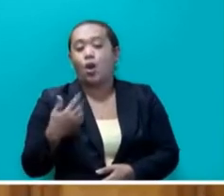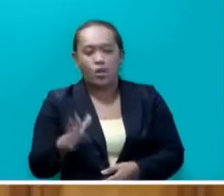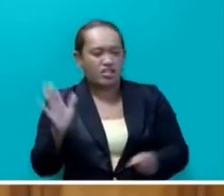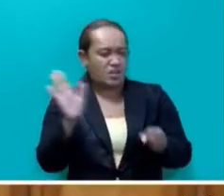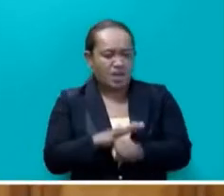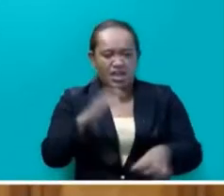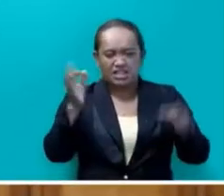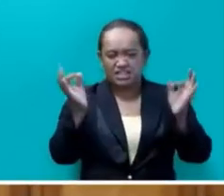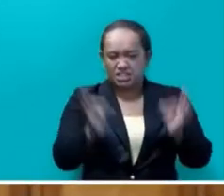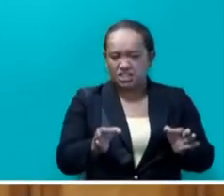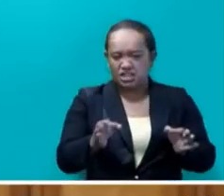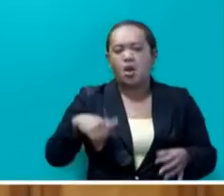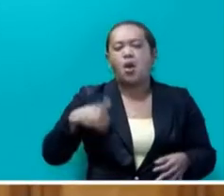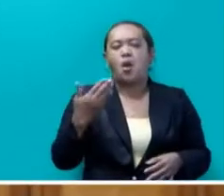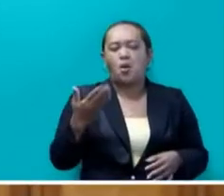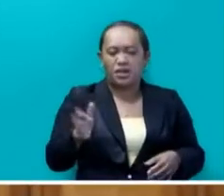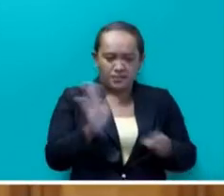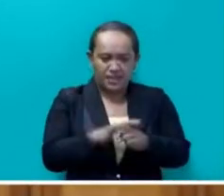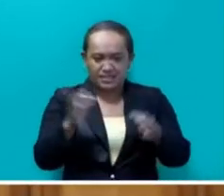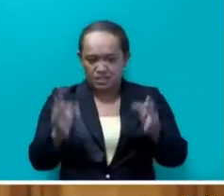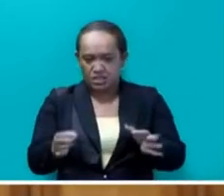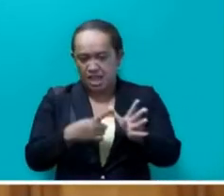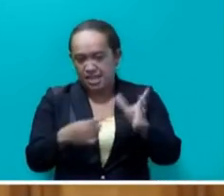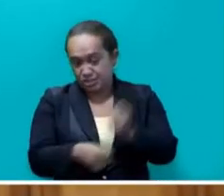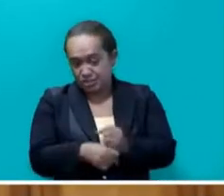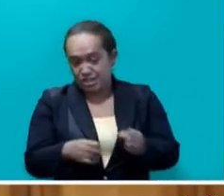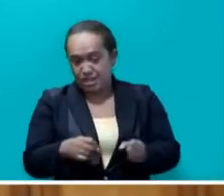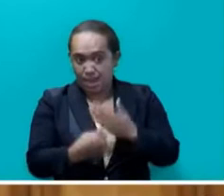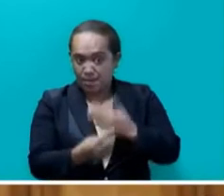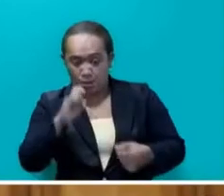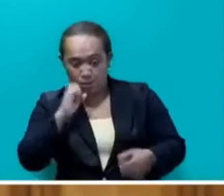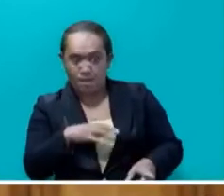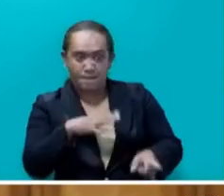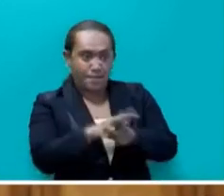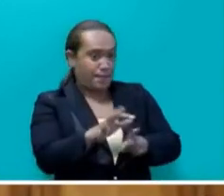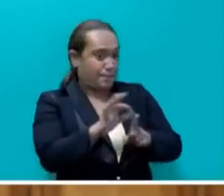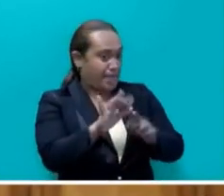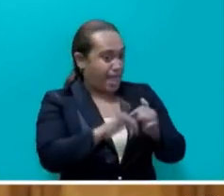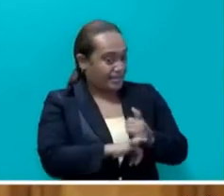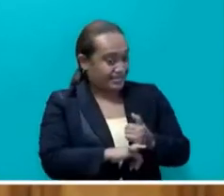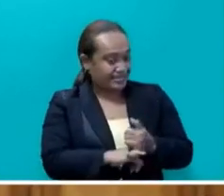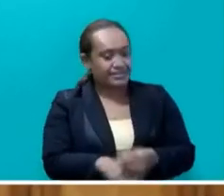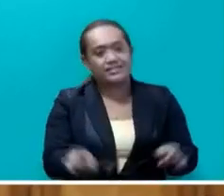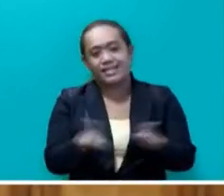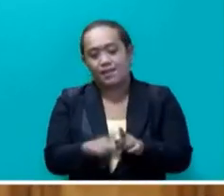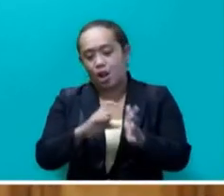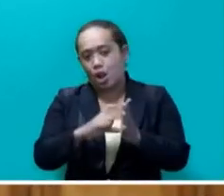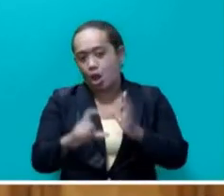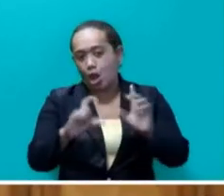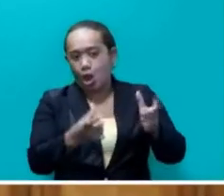on the national debt and etc. On clause 6, amendment to section 7, changing